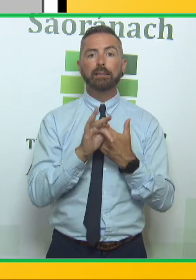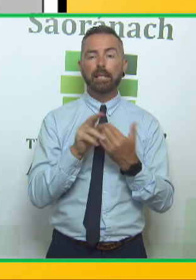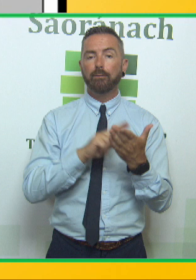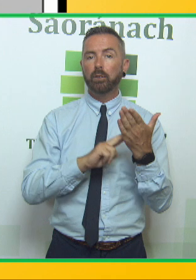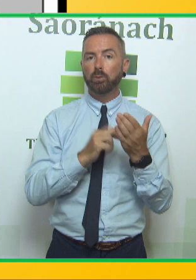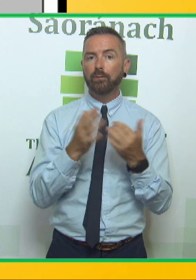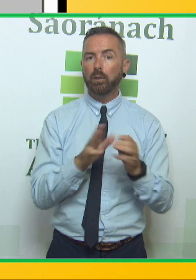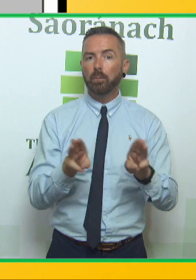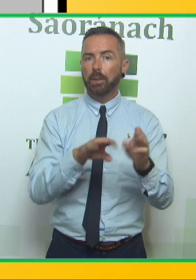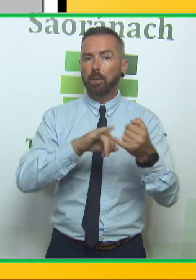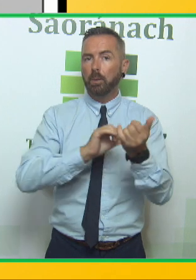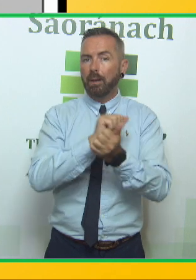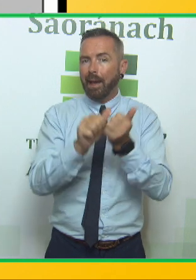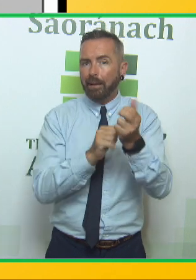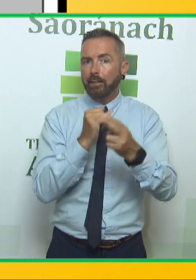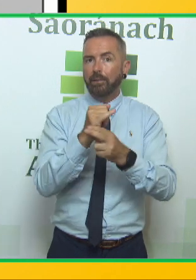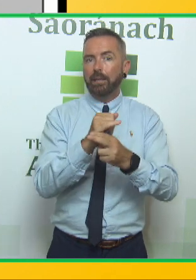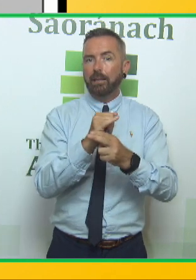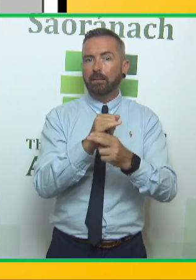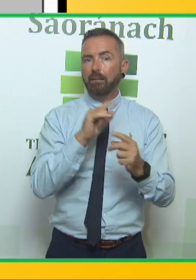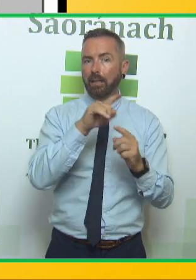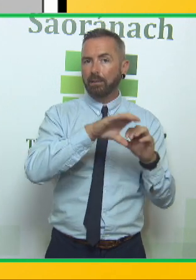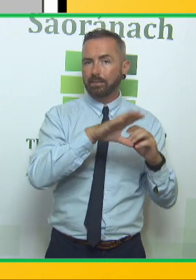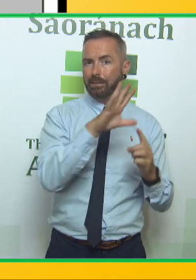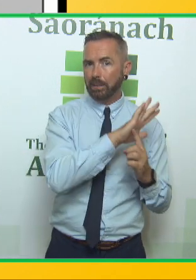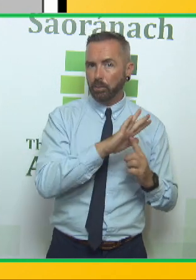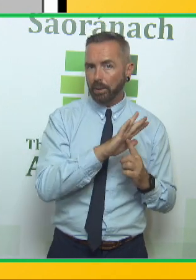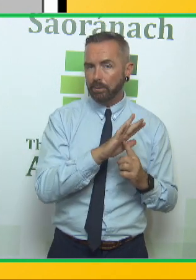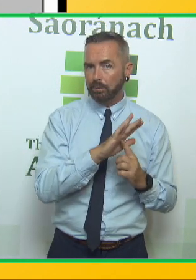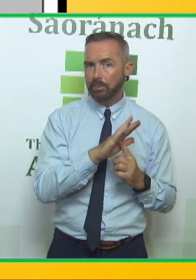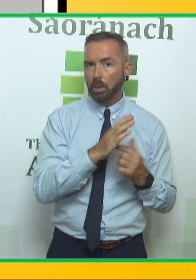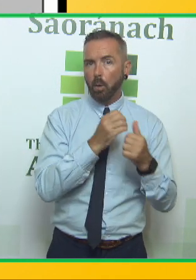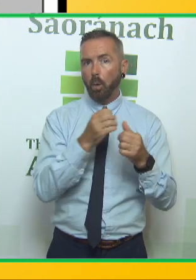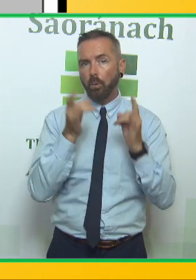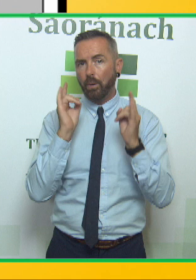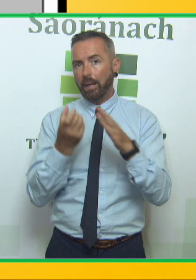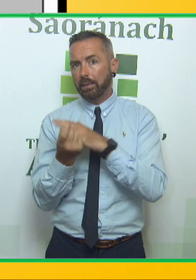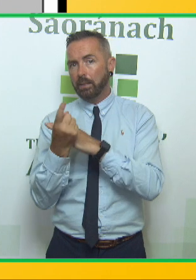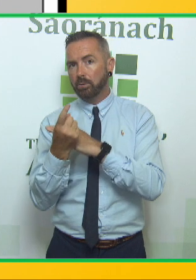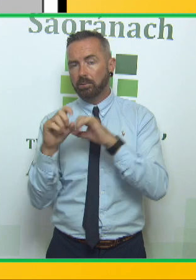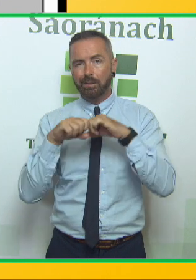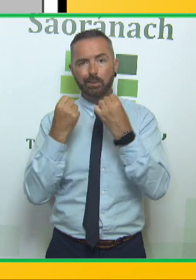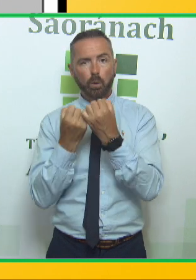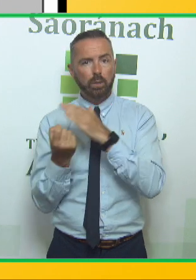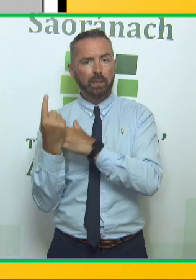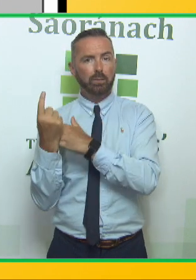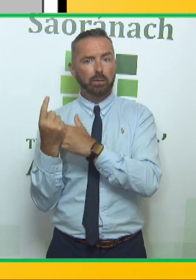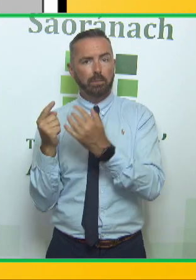people who are active in their drug use, other health issues, other social